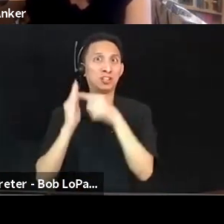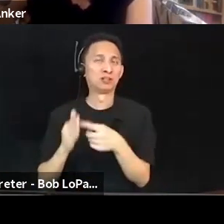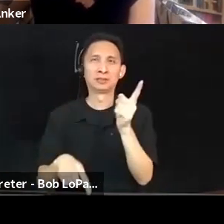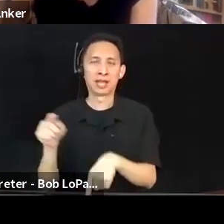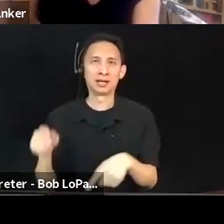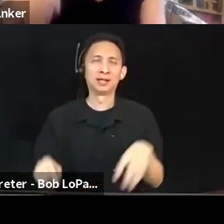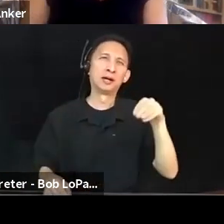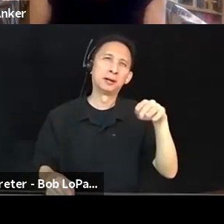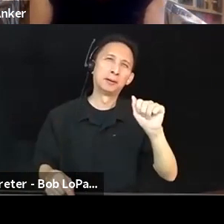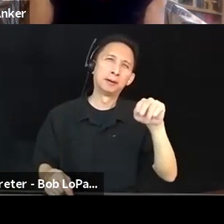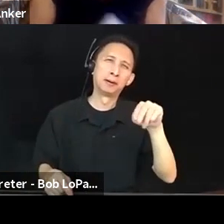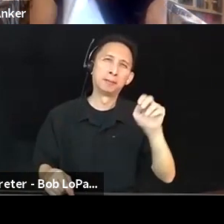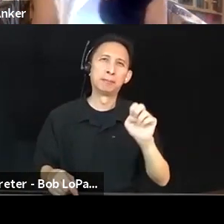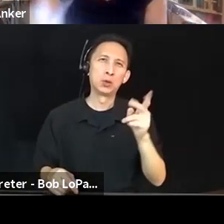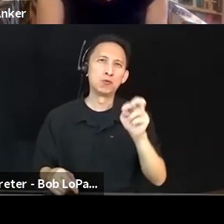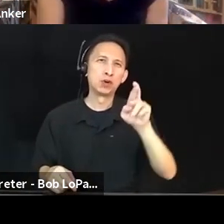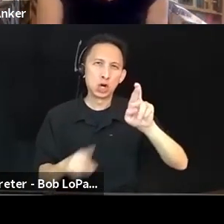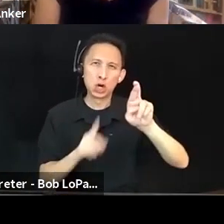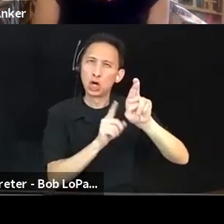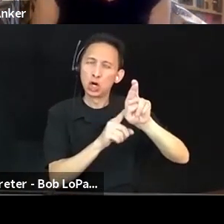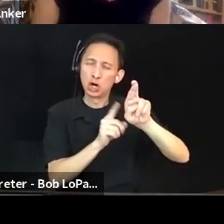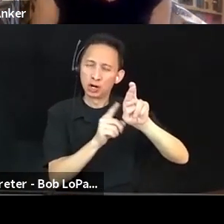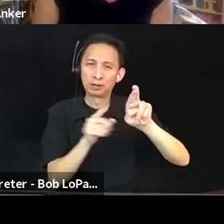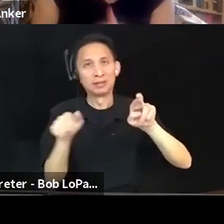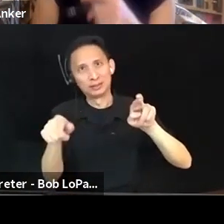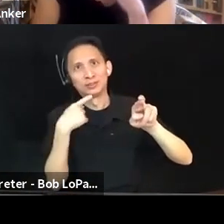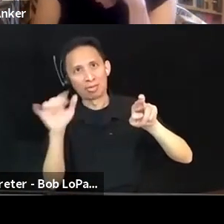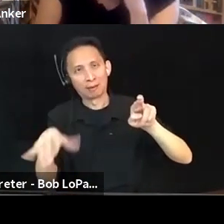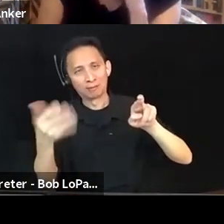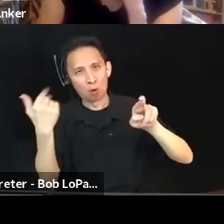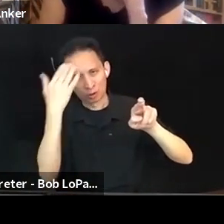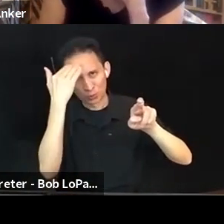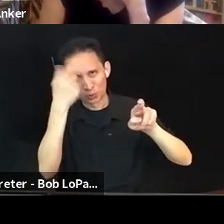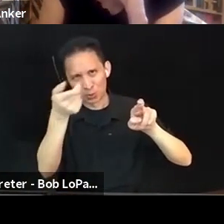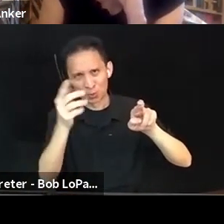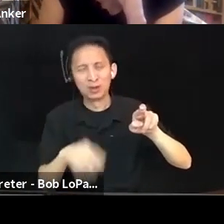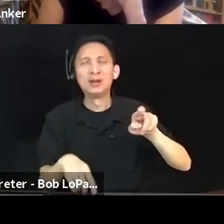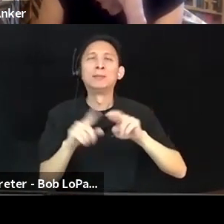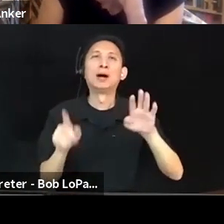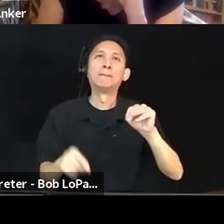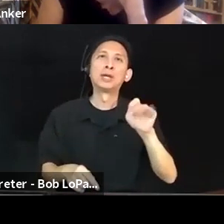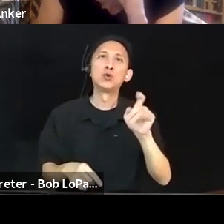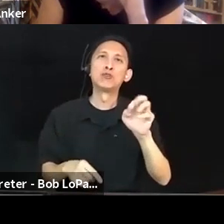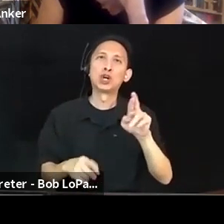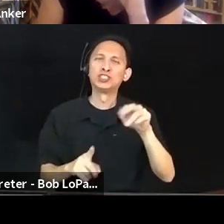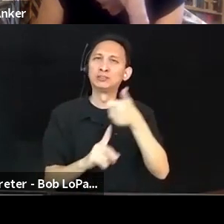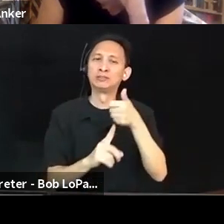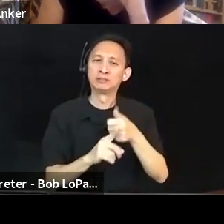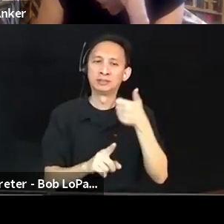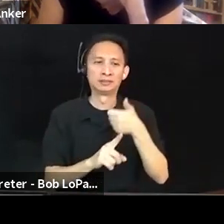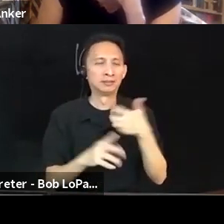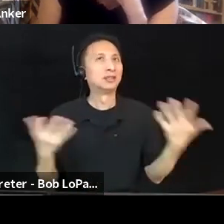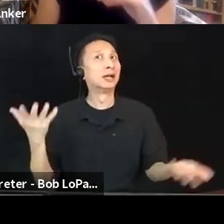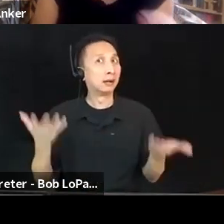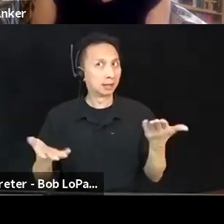So some of you have reflected on the openness of that set of questions. Maneuvers, maybe, but war,